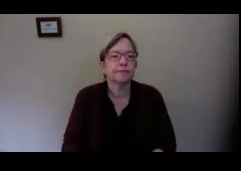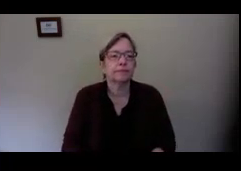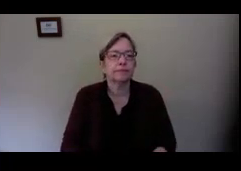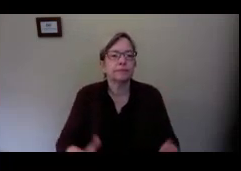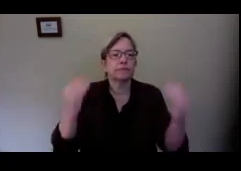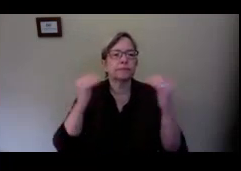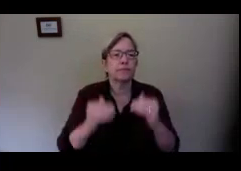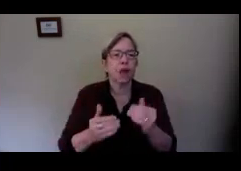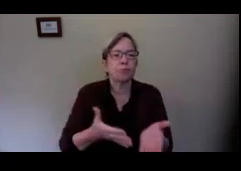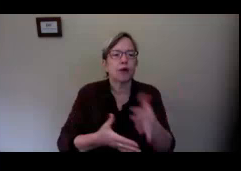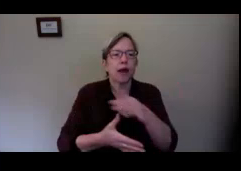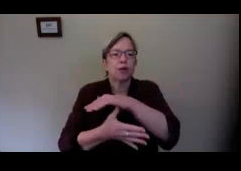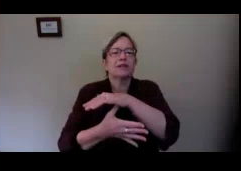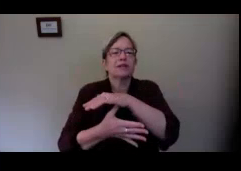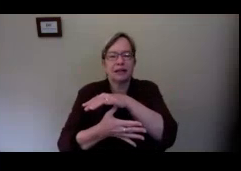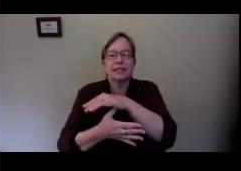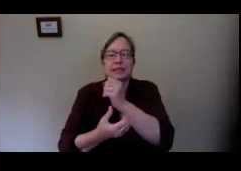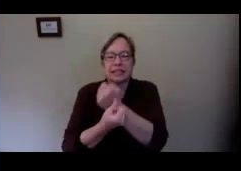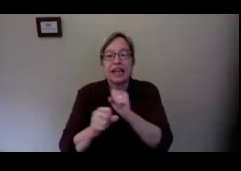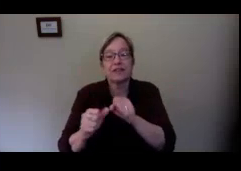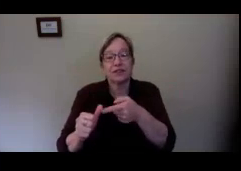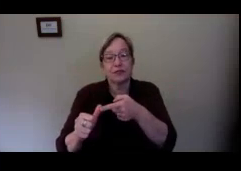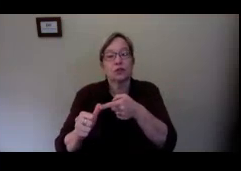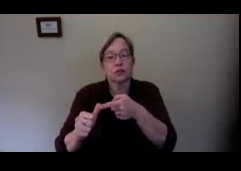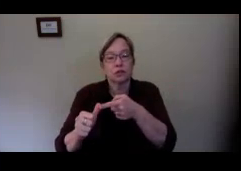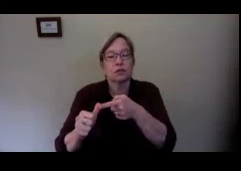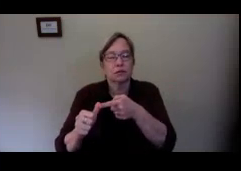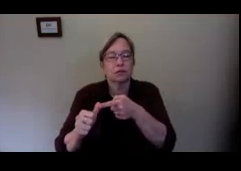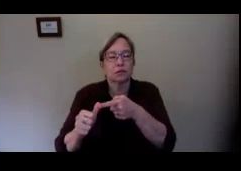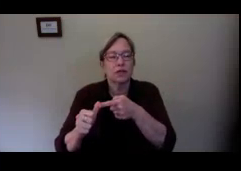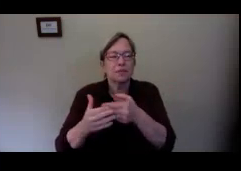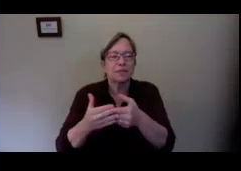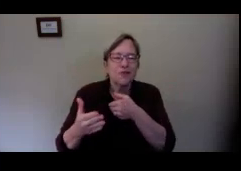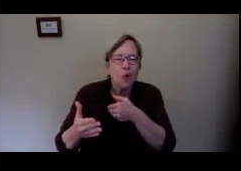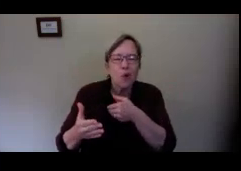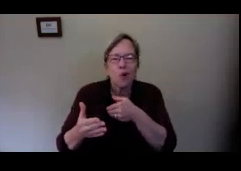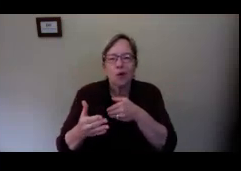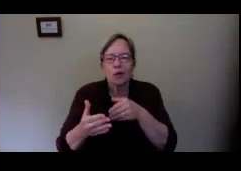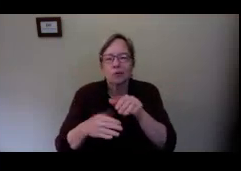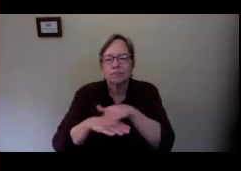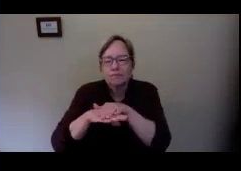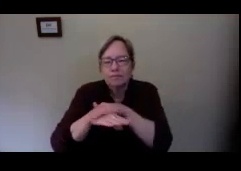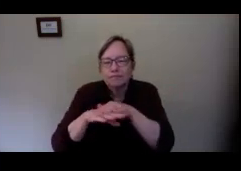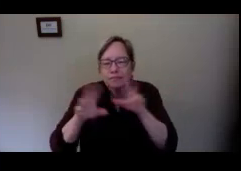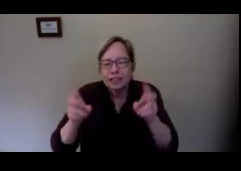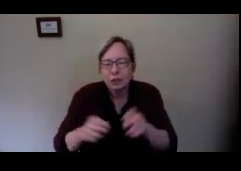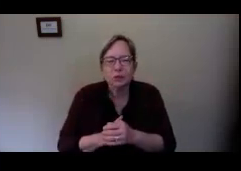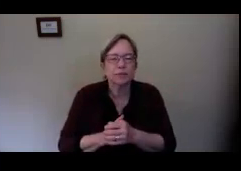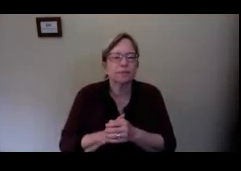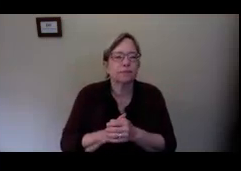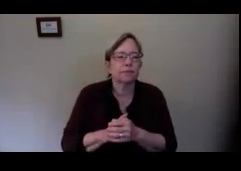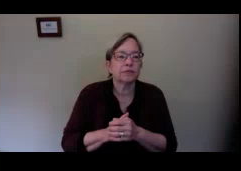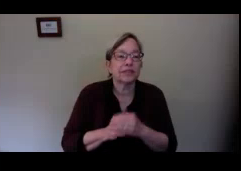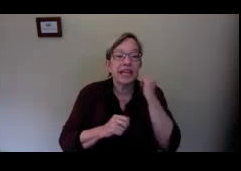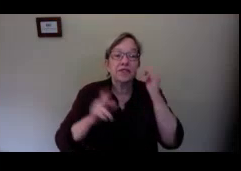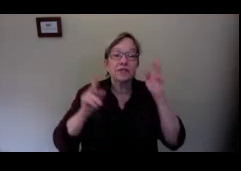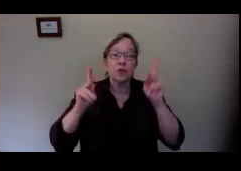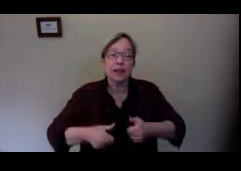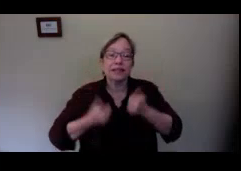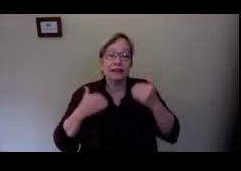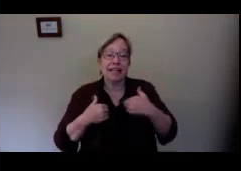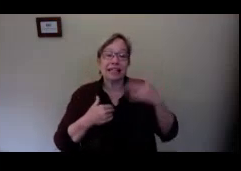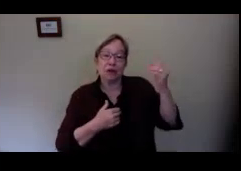Prioritize, best practice, prioritize by safety first before the more cosmetic issues. If a resident has outside supports who can assist